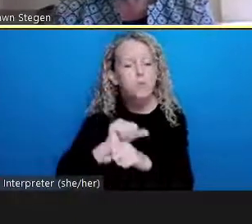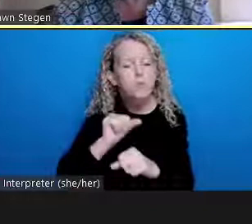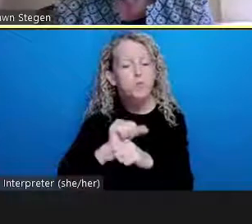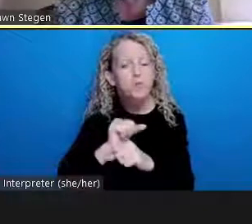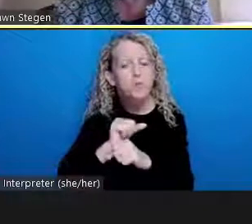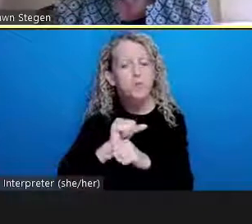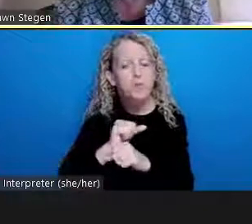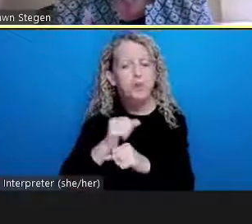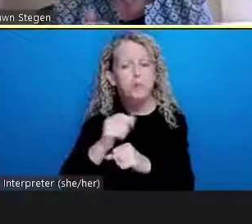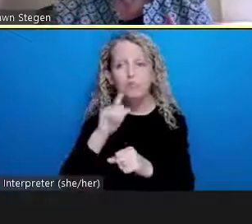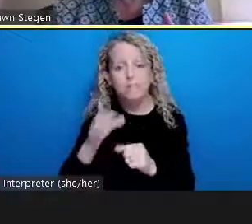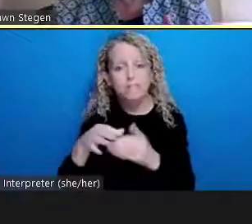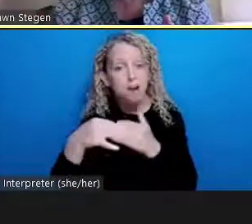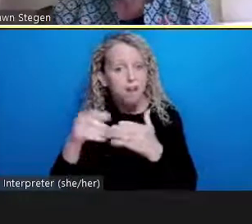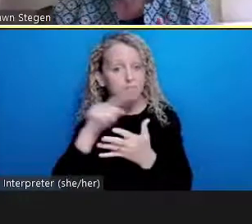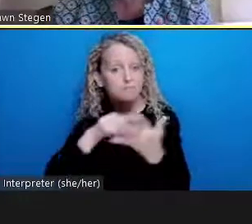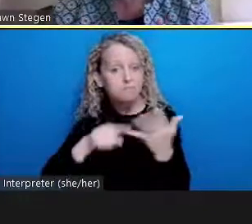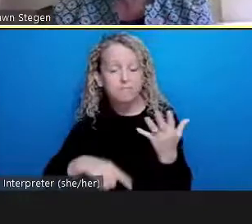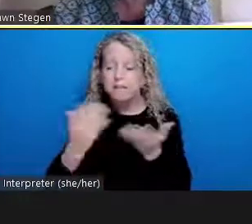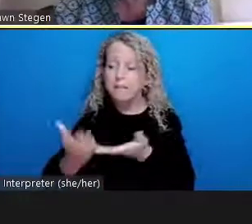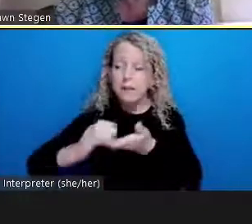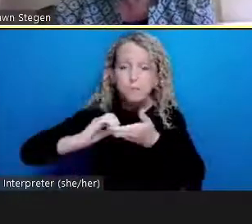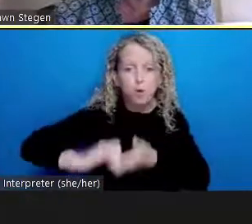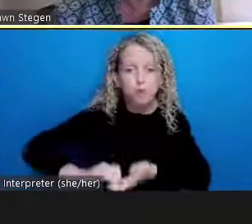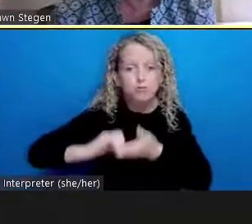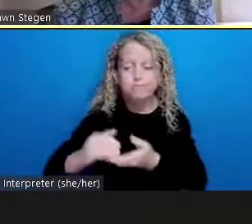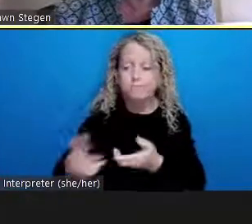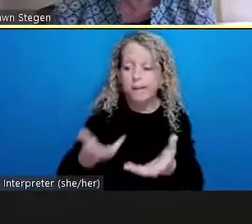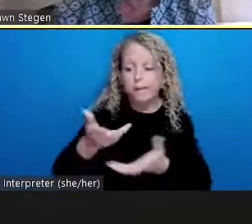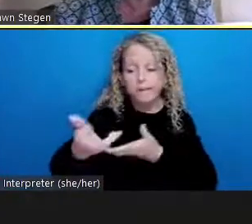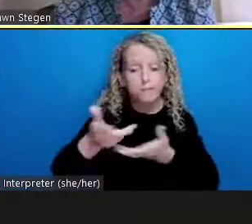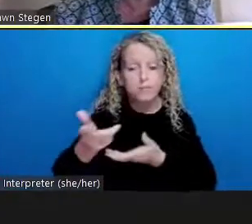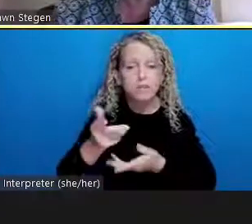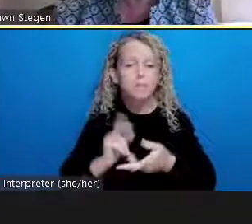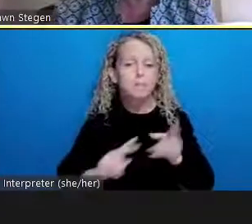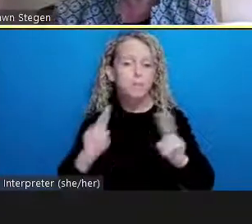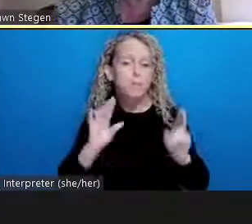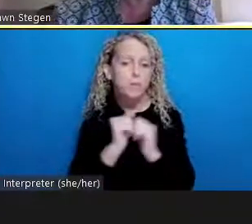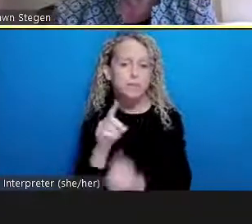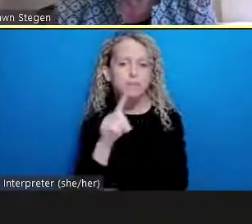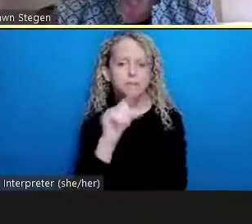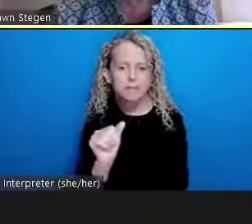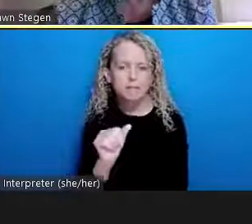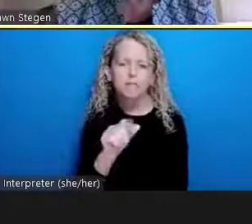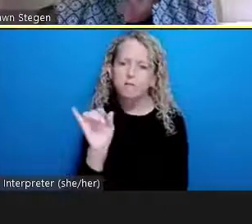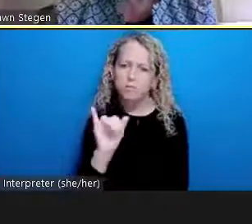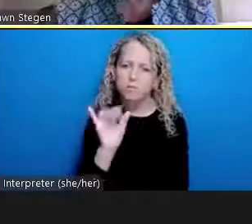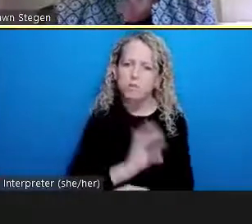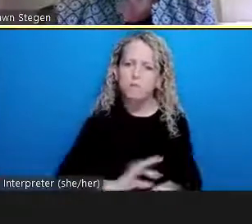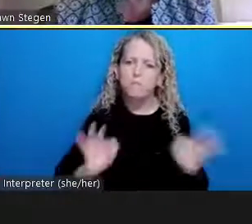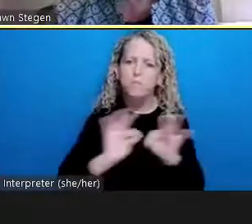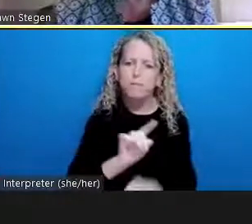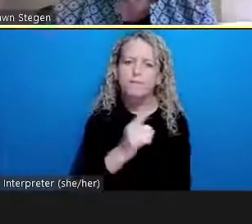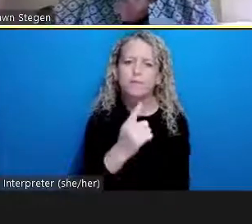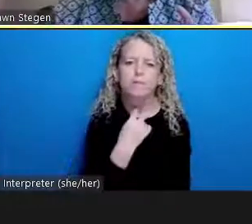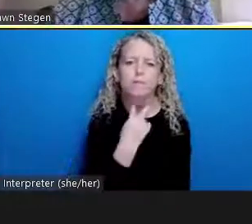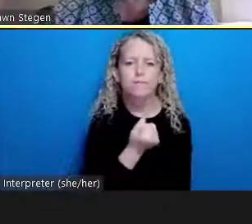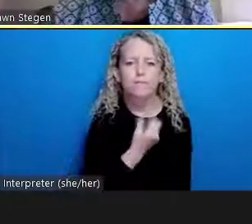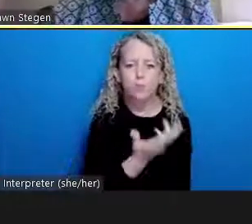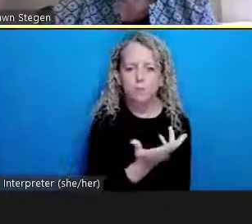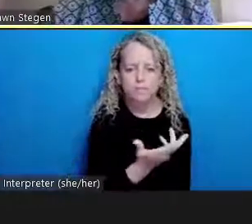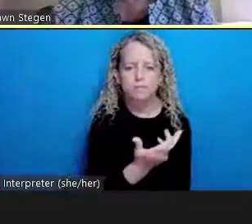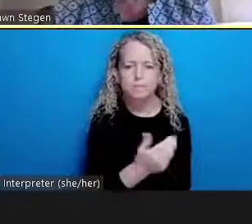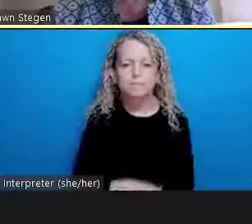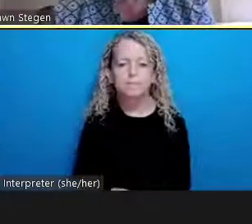including, not limited to, collaboration and engagement with persons with disabilities and first voice. And the Act is based